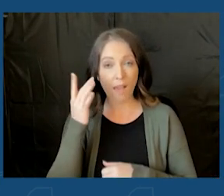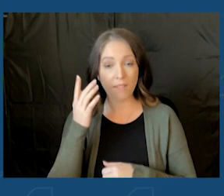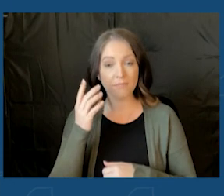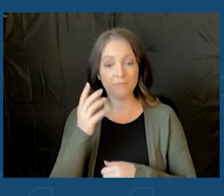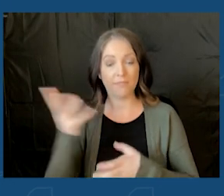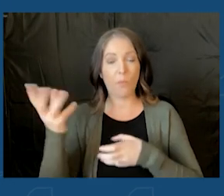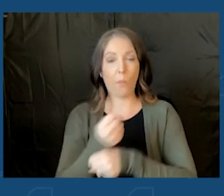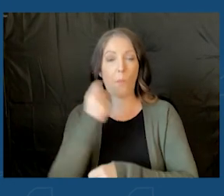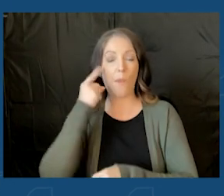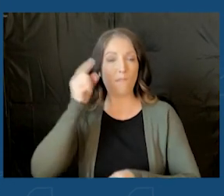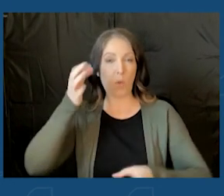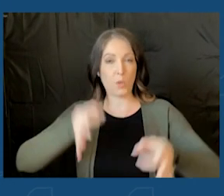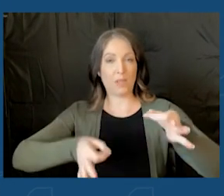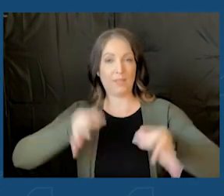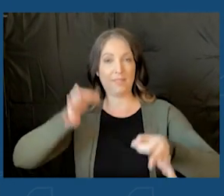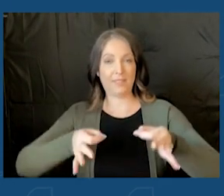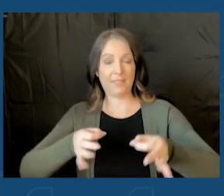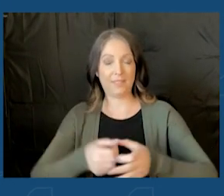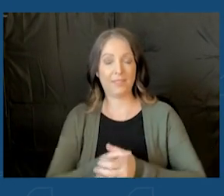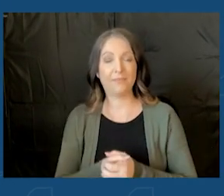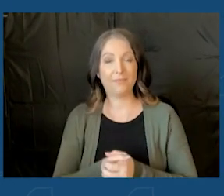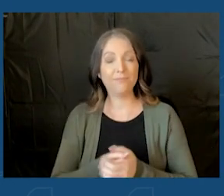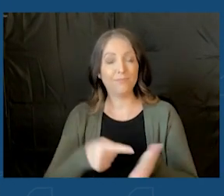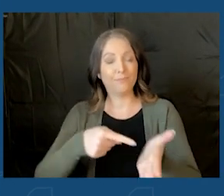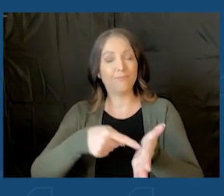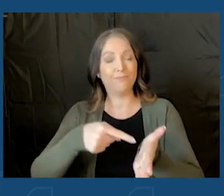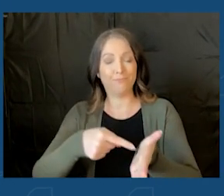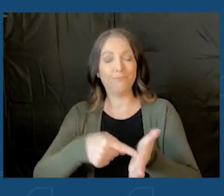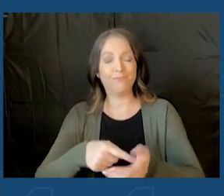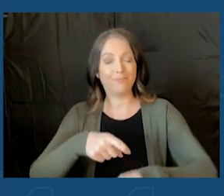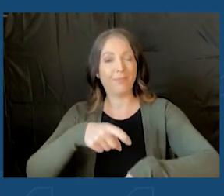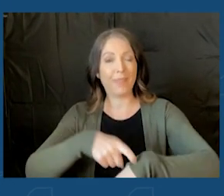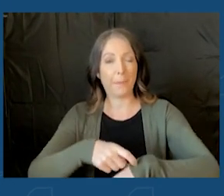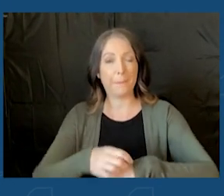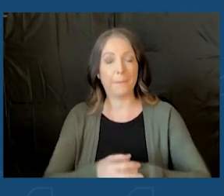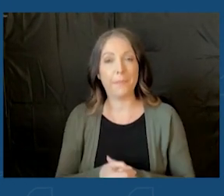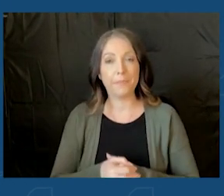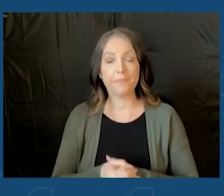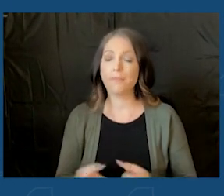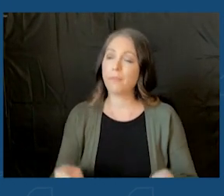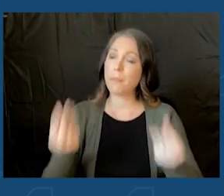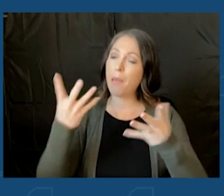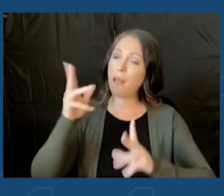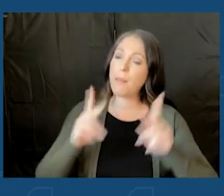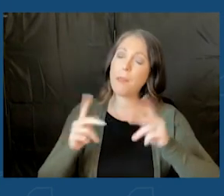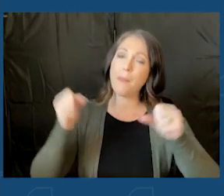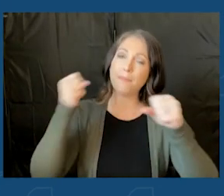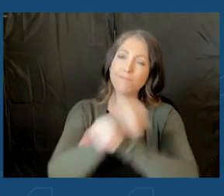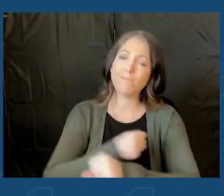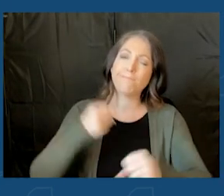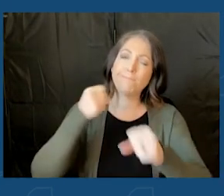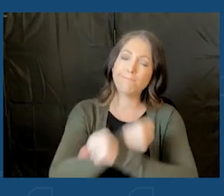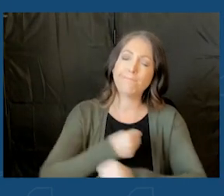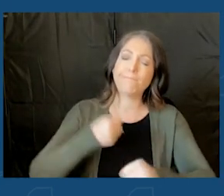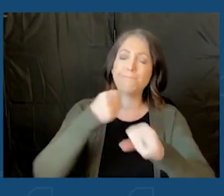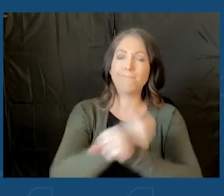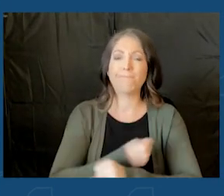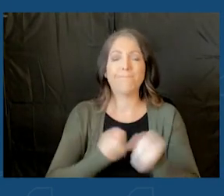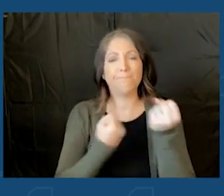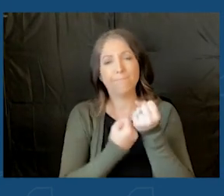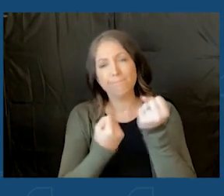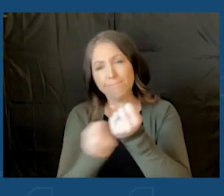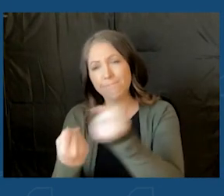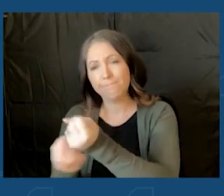long overdue. So many people have fought for this to finally have their voices heard, including many of those who are with us here